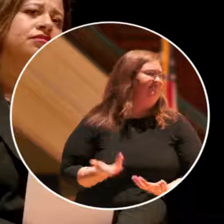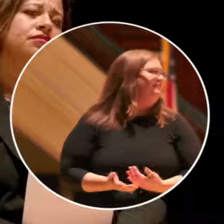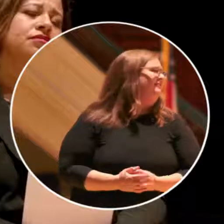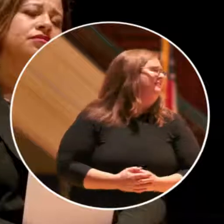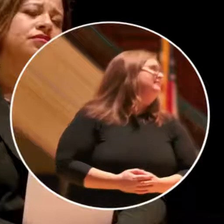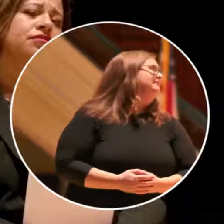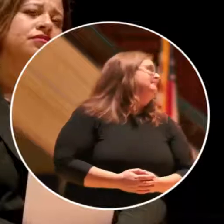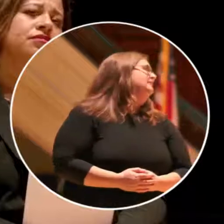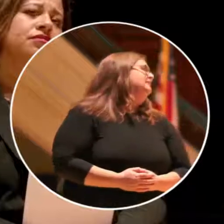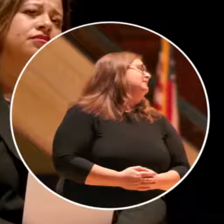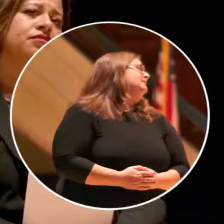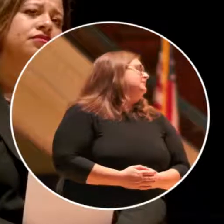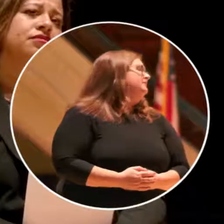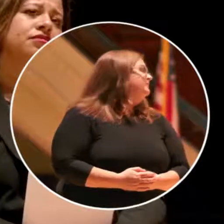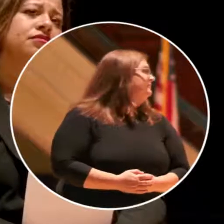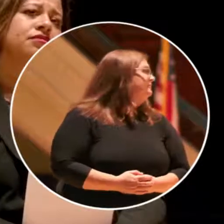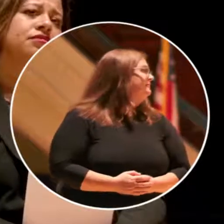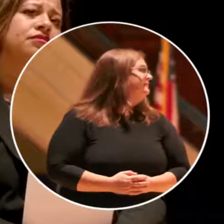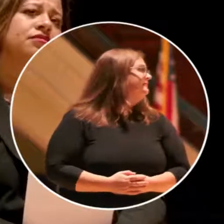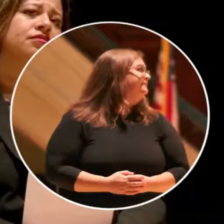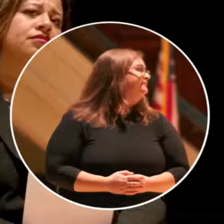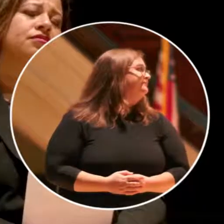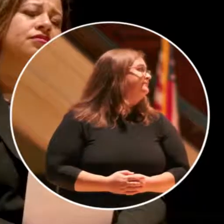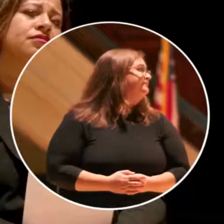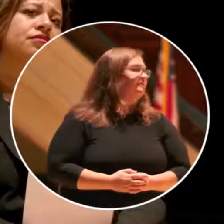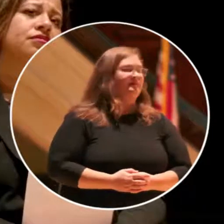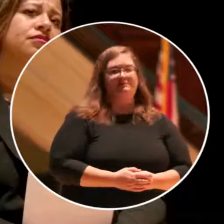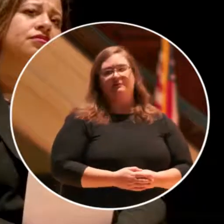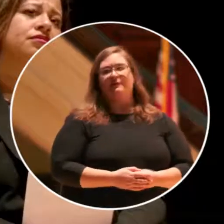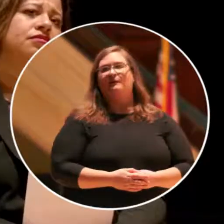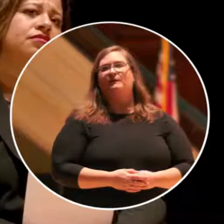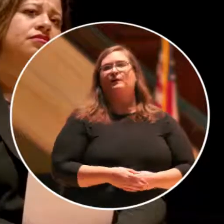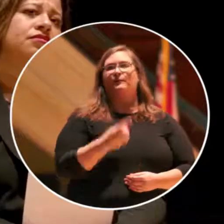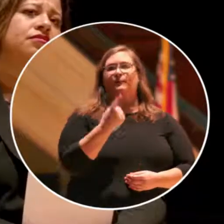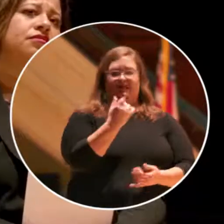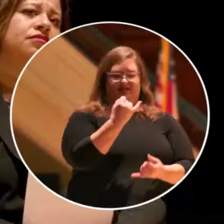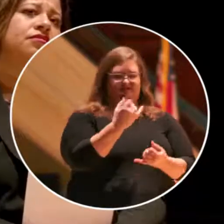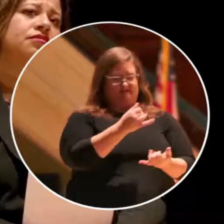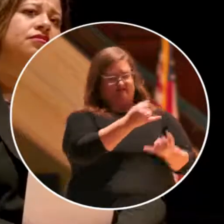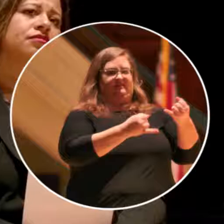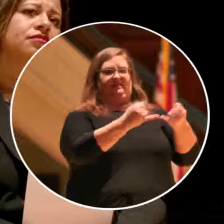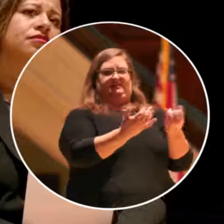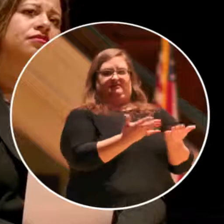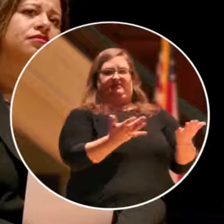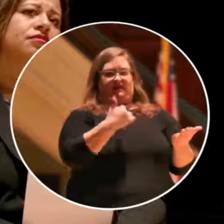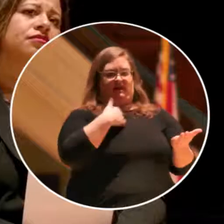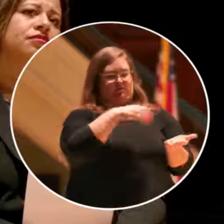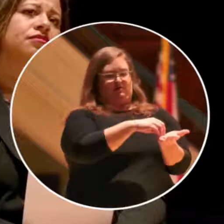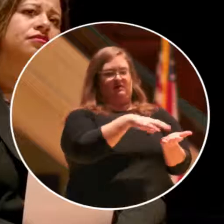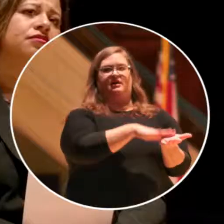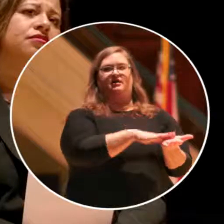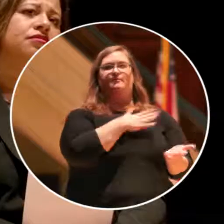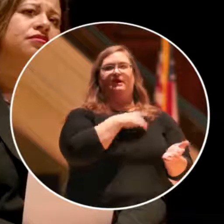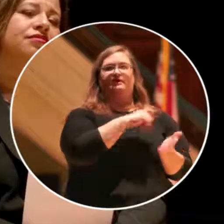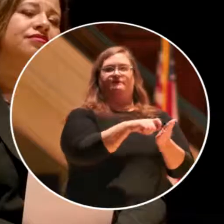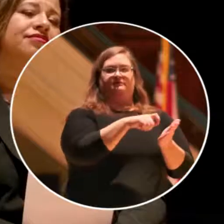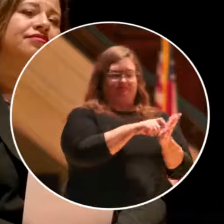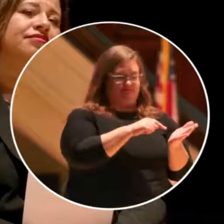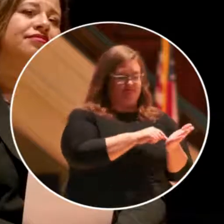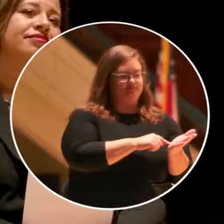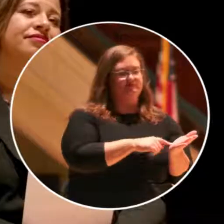One of the last things I wrote in that journal 24 years ago was, what did my dad teach